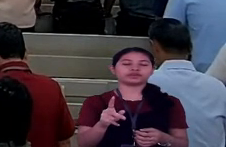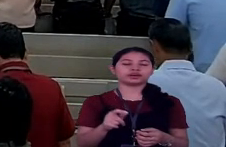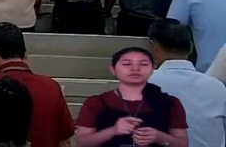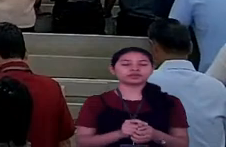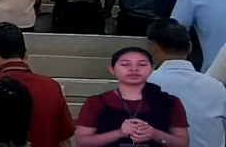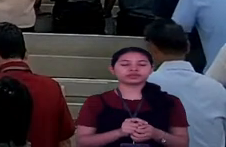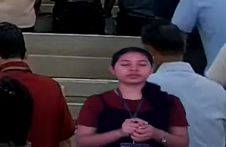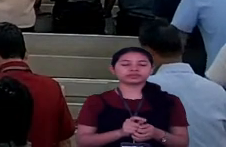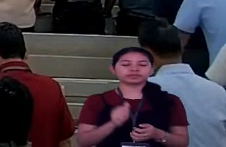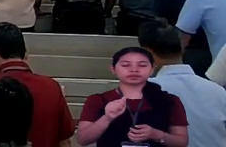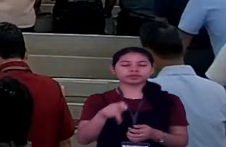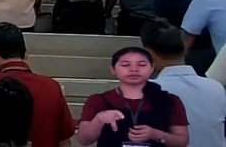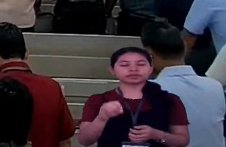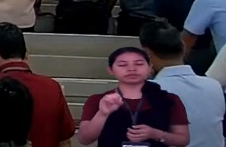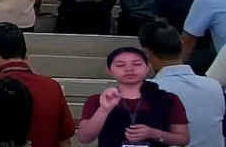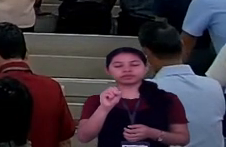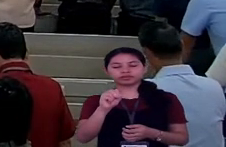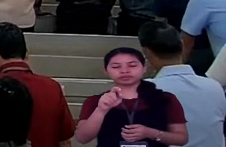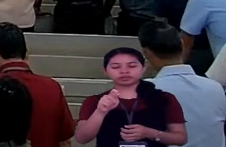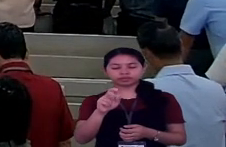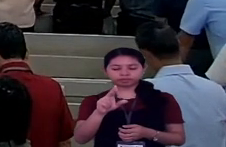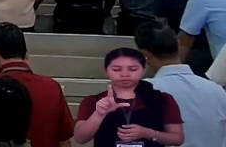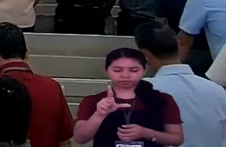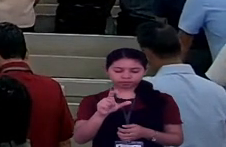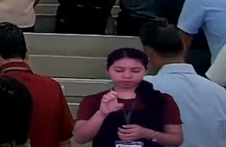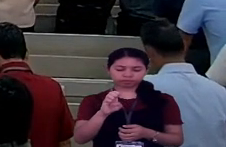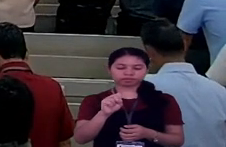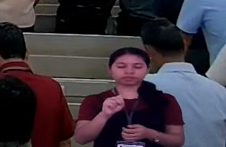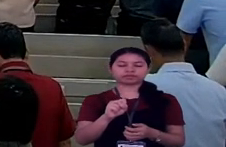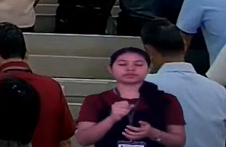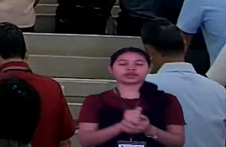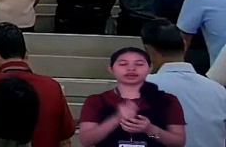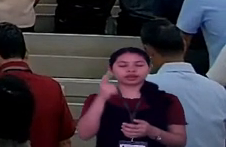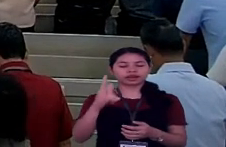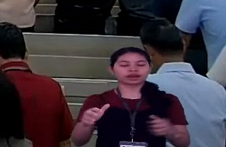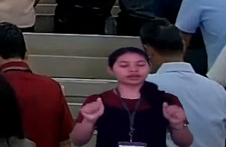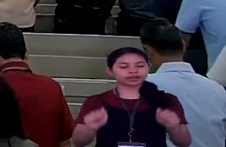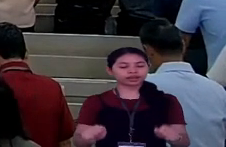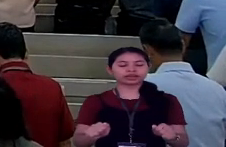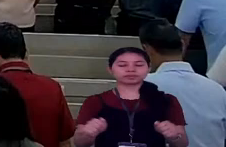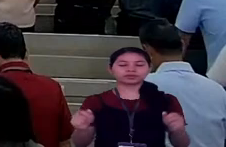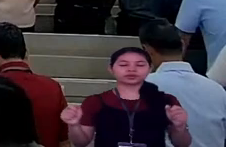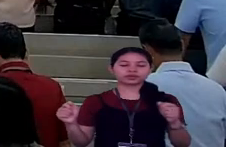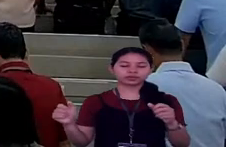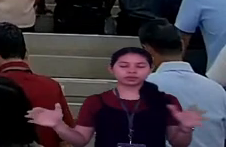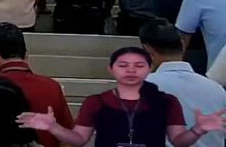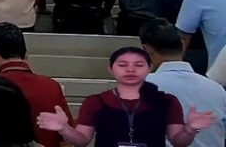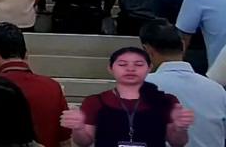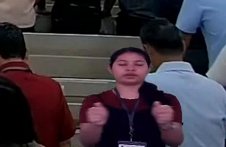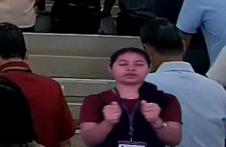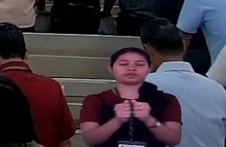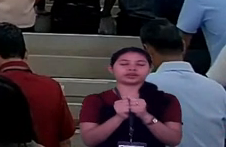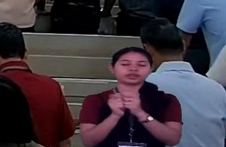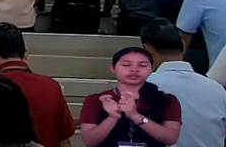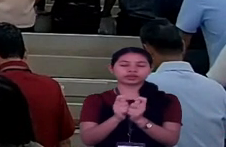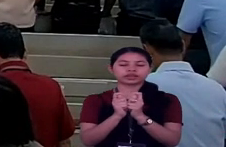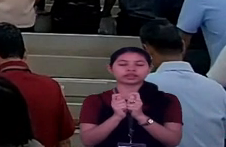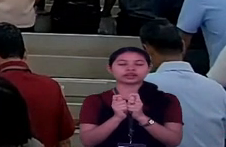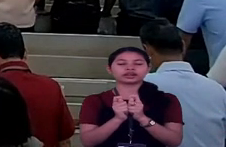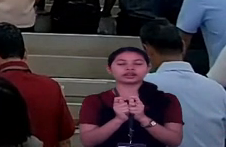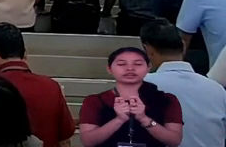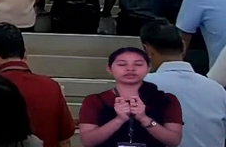location also and different set of minds, but God was able to bring them together to become